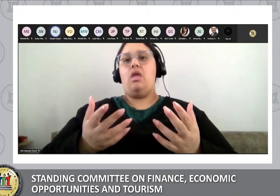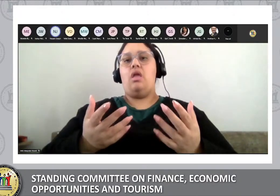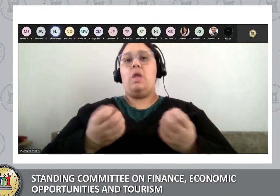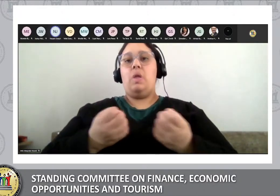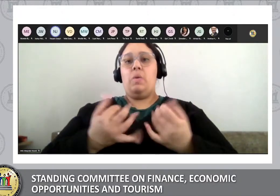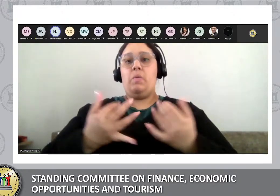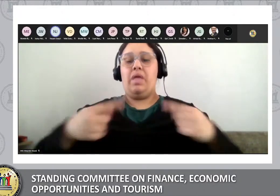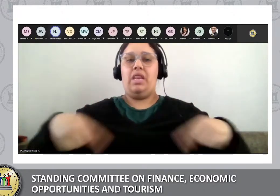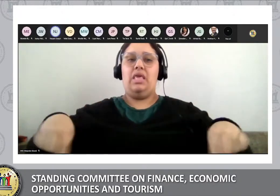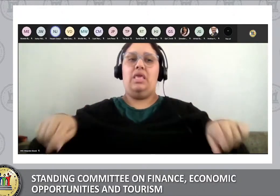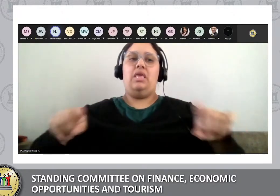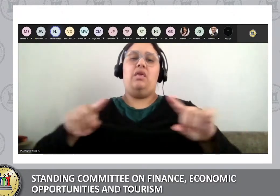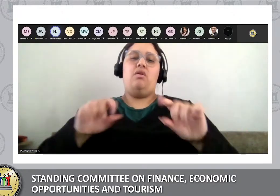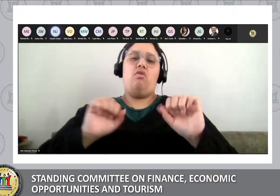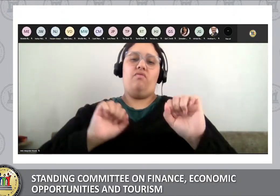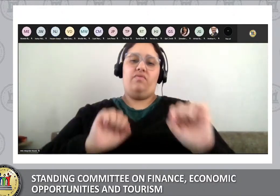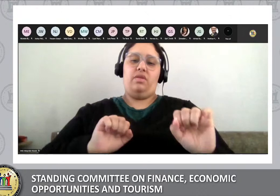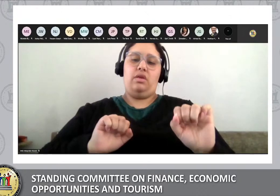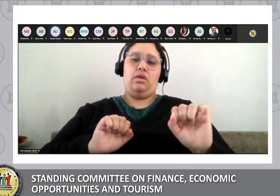of these